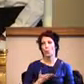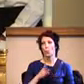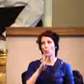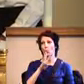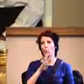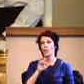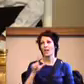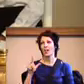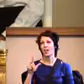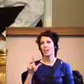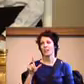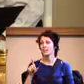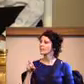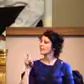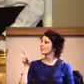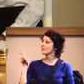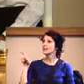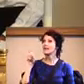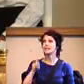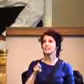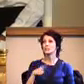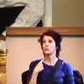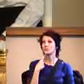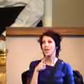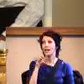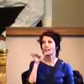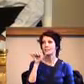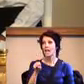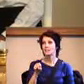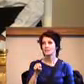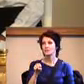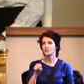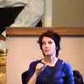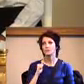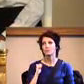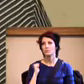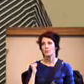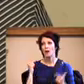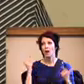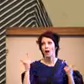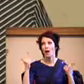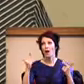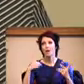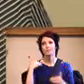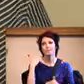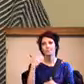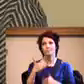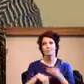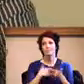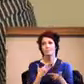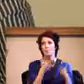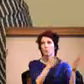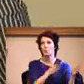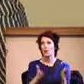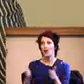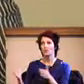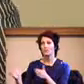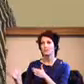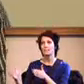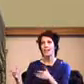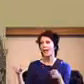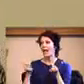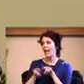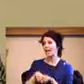say yes to all that was laid forth as he did so he wanted